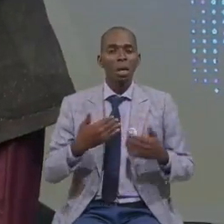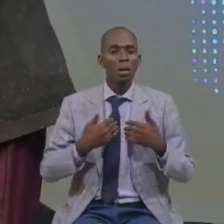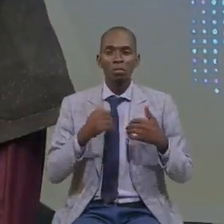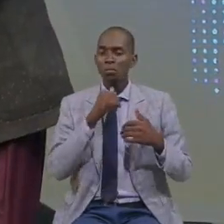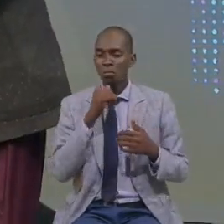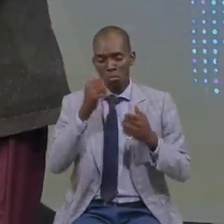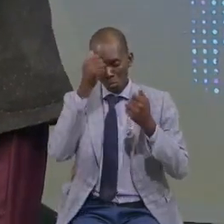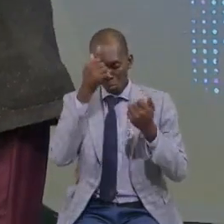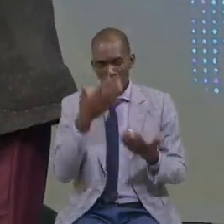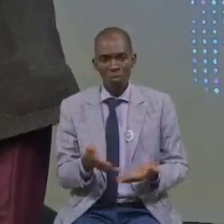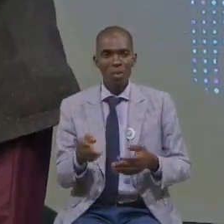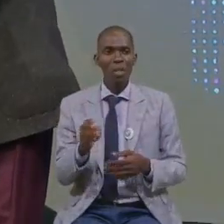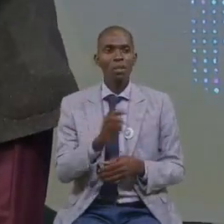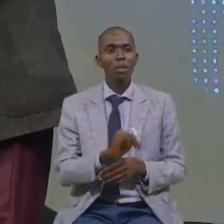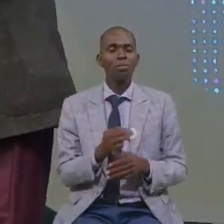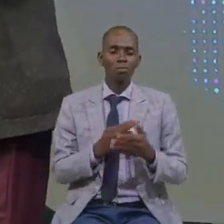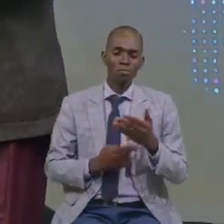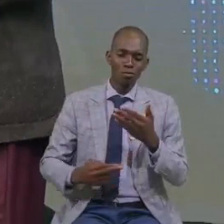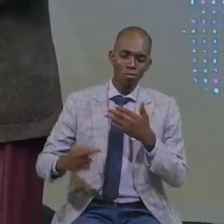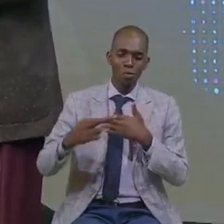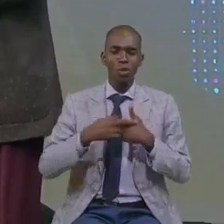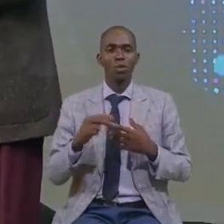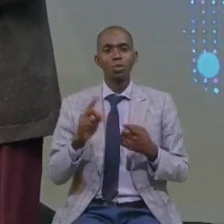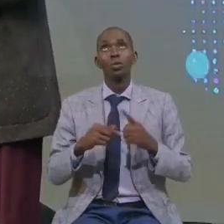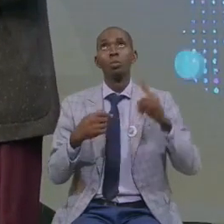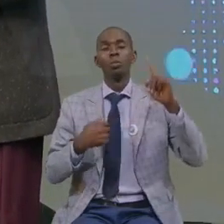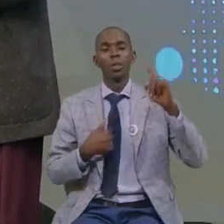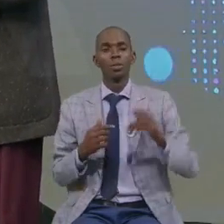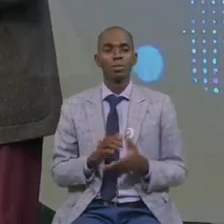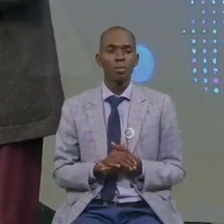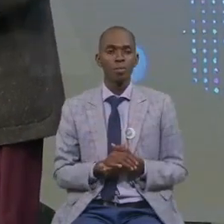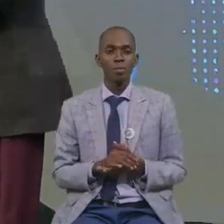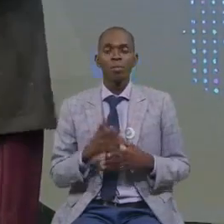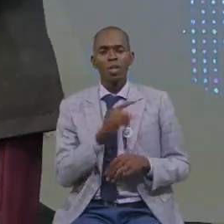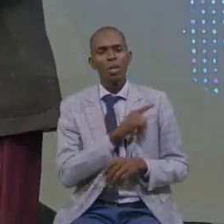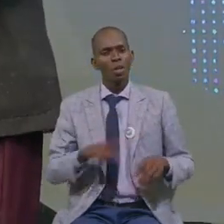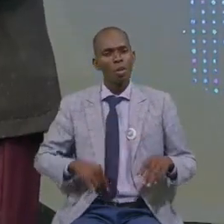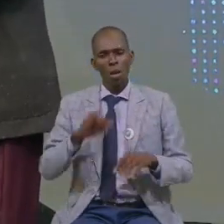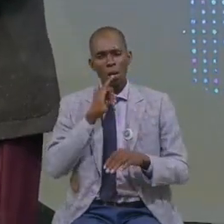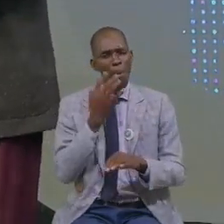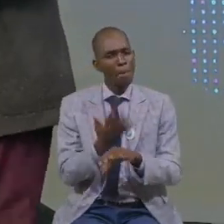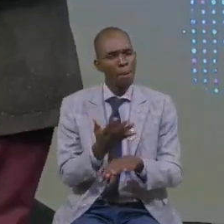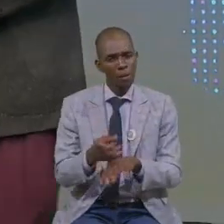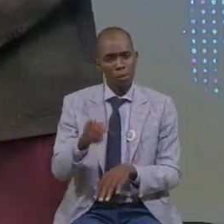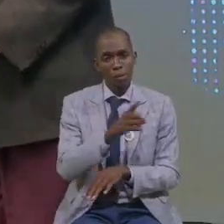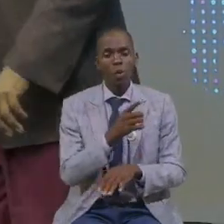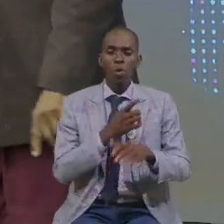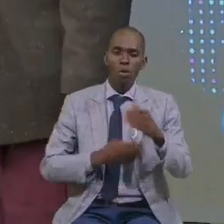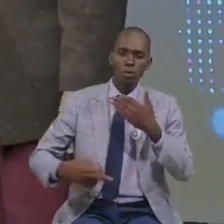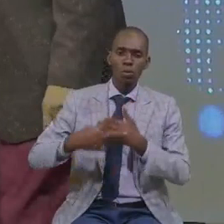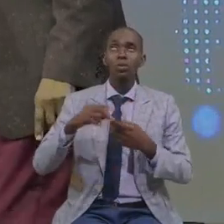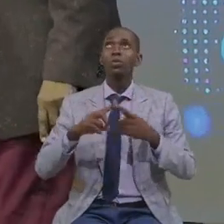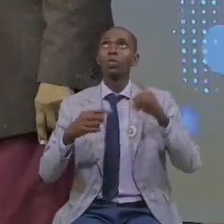kept them. Return unto me. The Lord is pleading, return unto me,